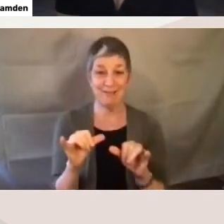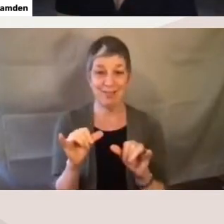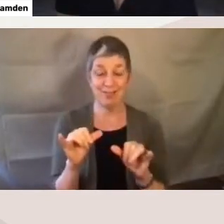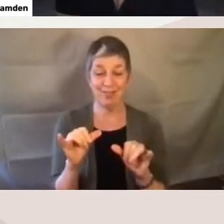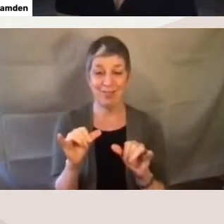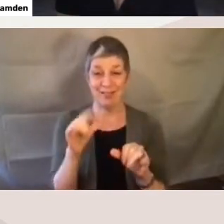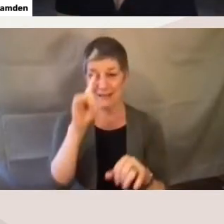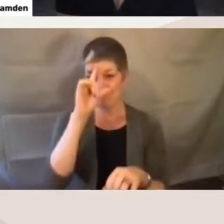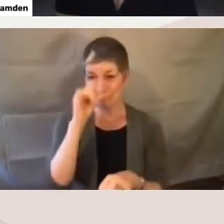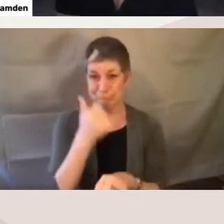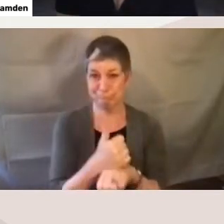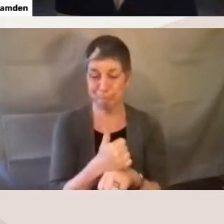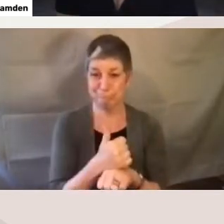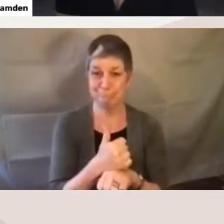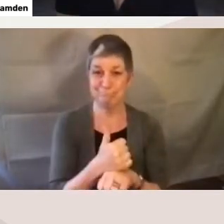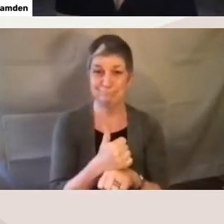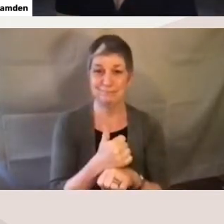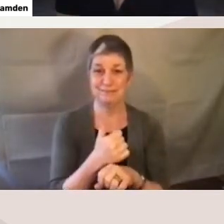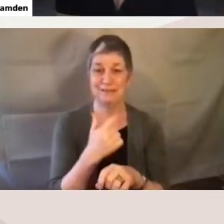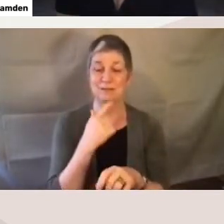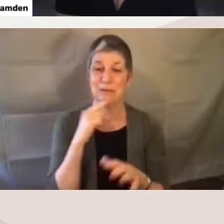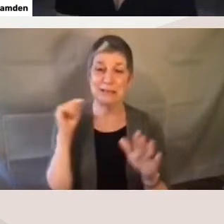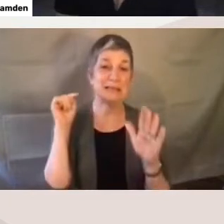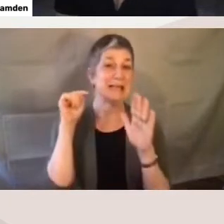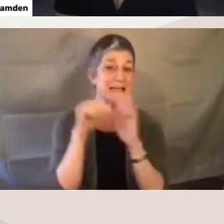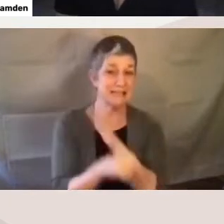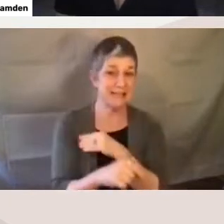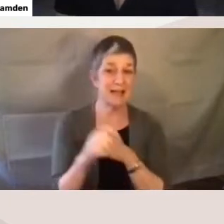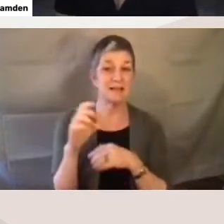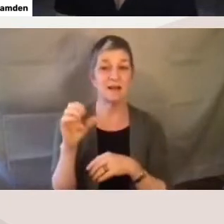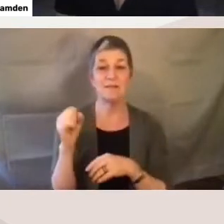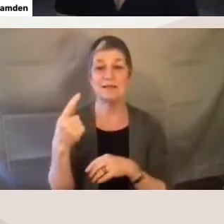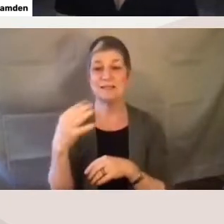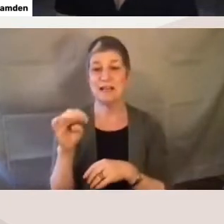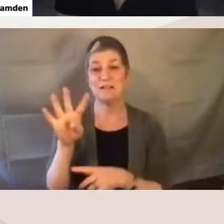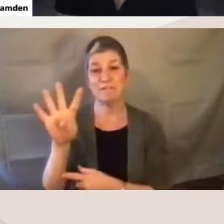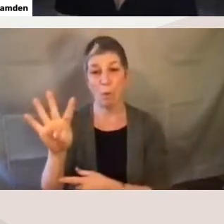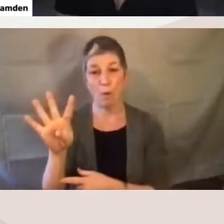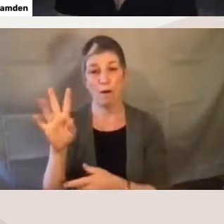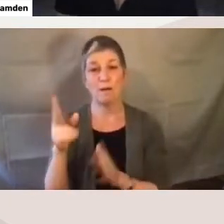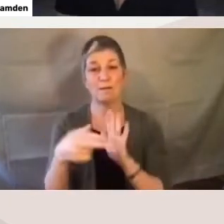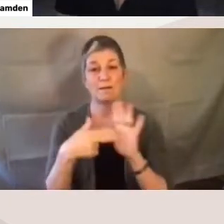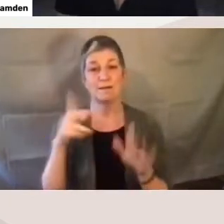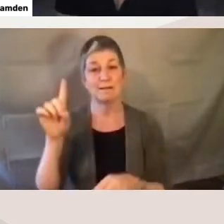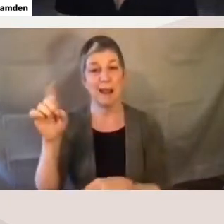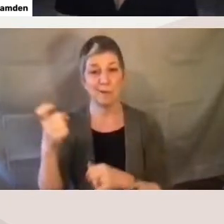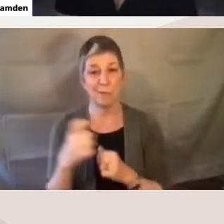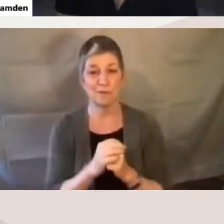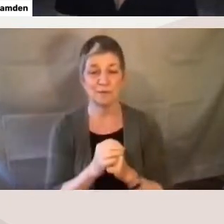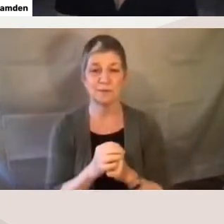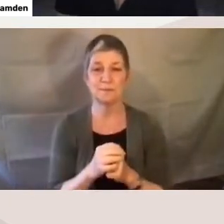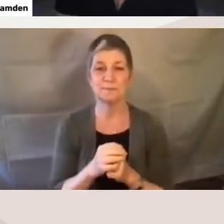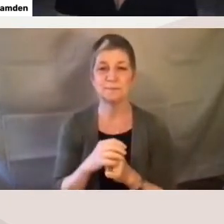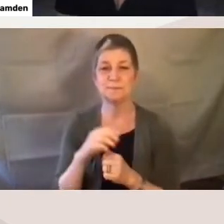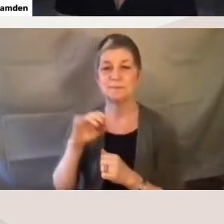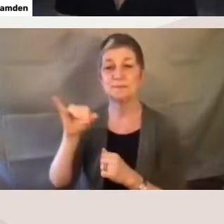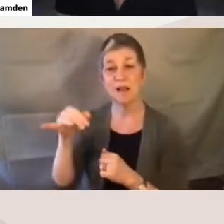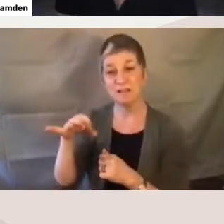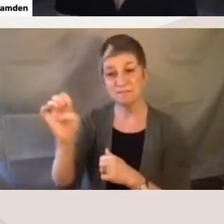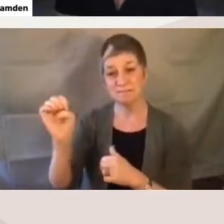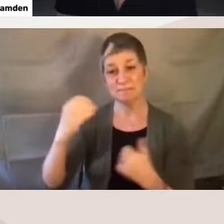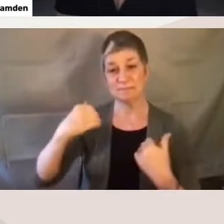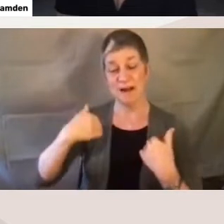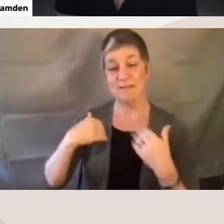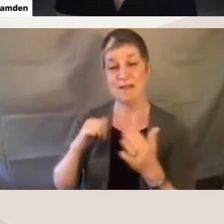the extent of a stage 4 diagnosis. So just having that really, the most